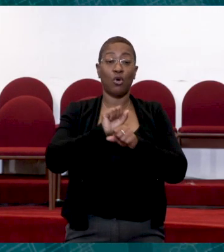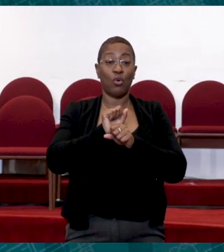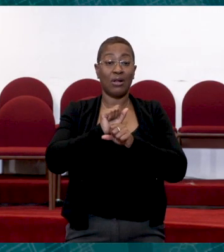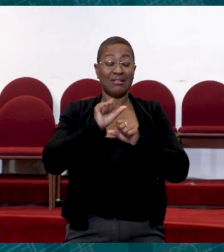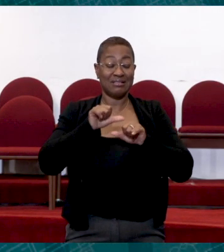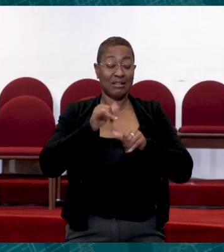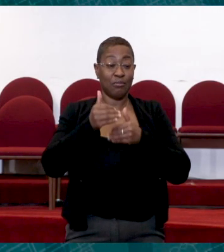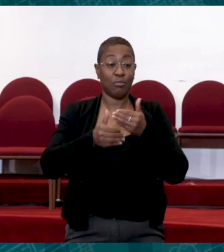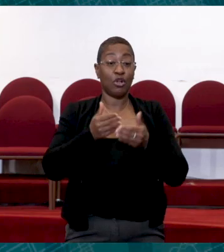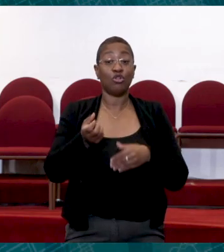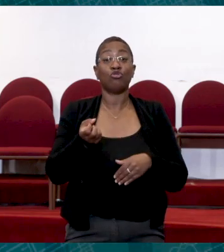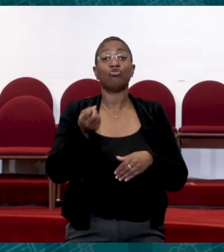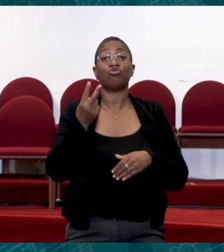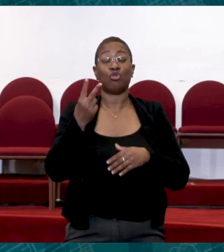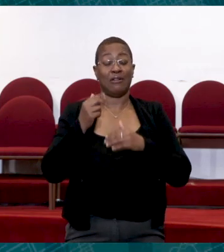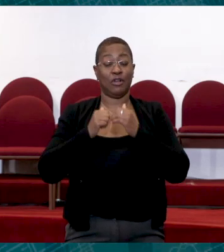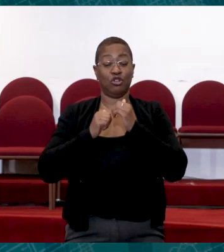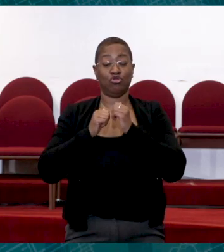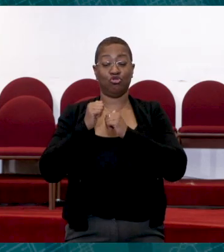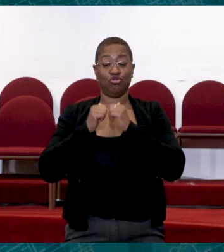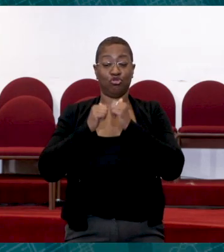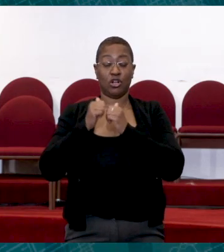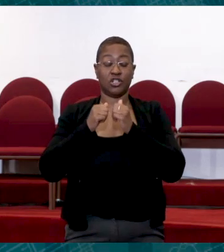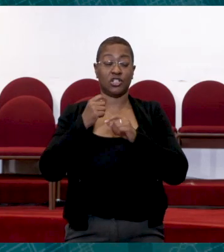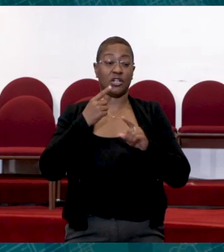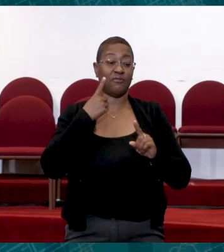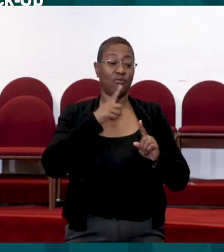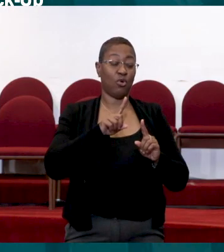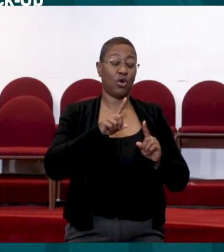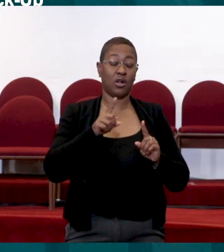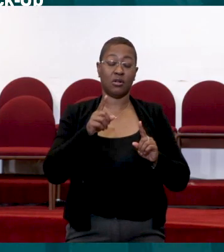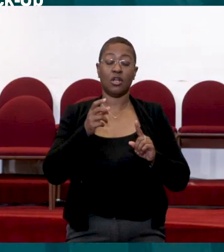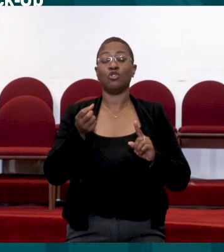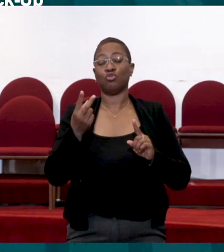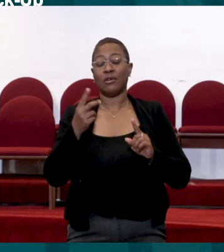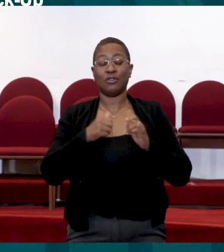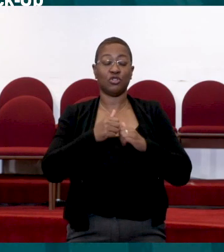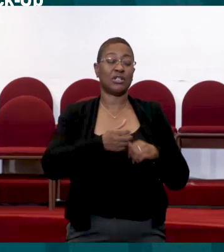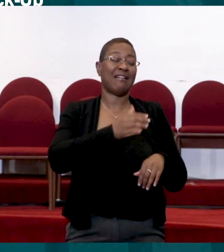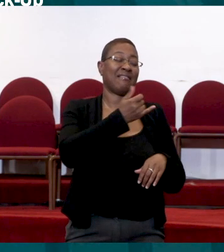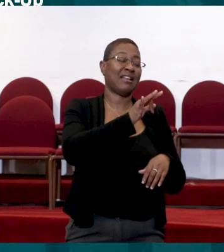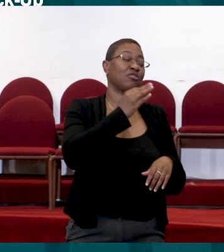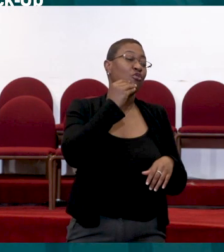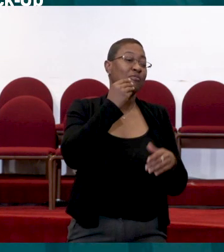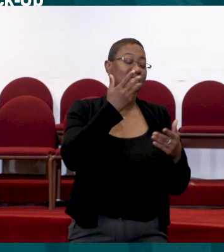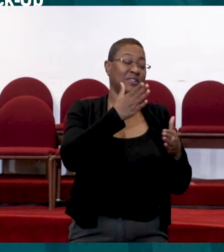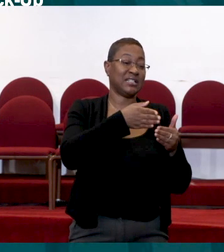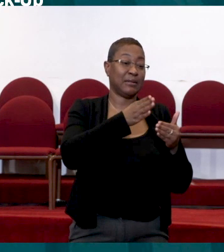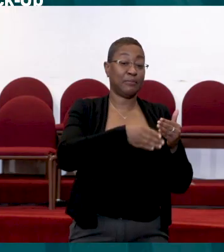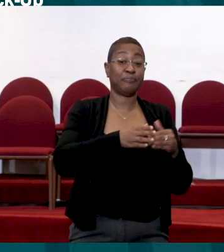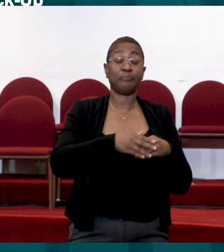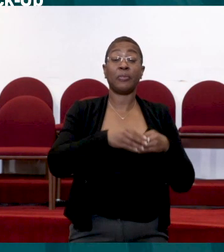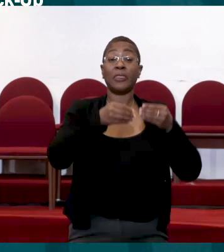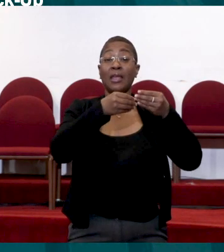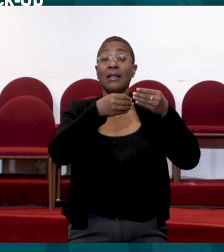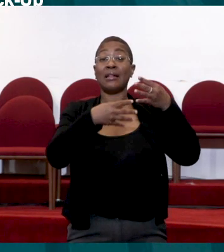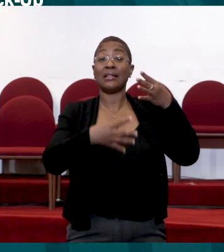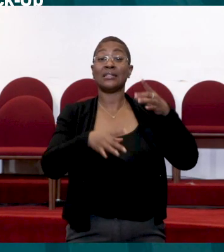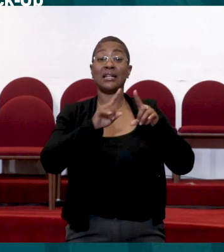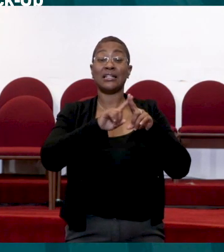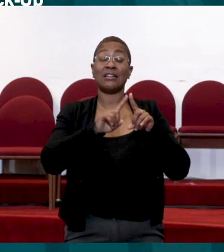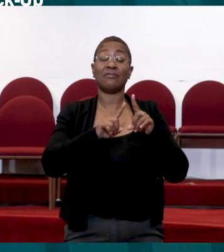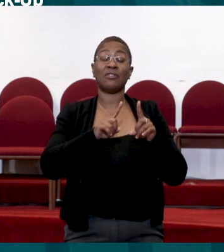progress for 12, and construction is completed for 19 homes. Next slide. Here's a list of the different upgrades